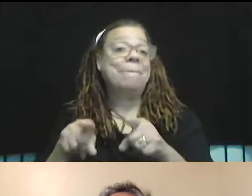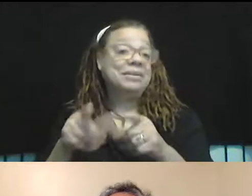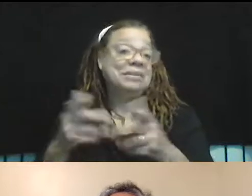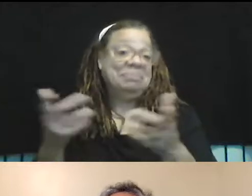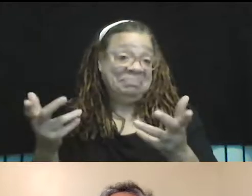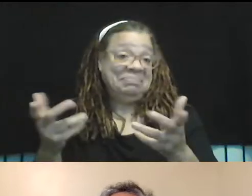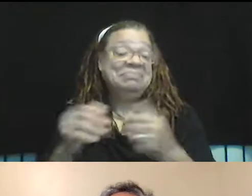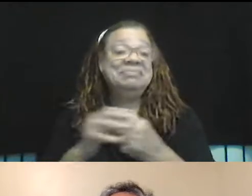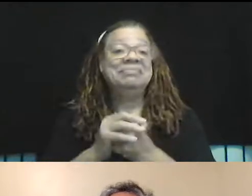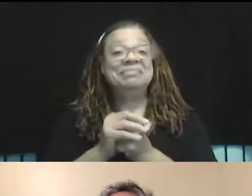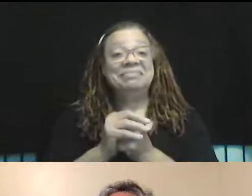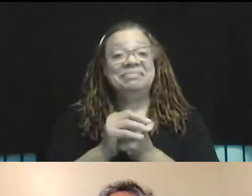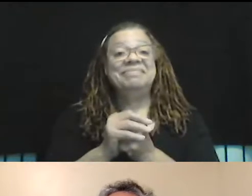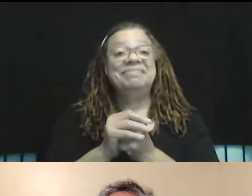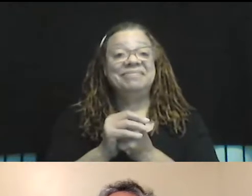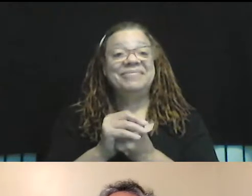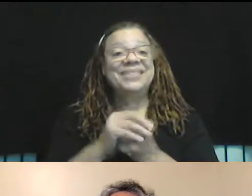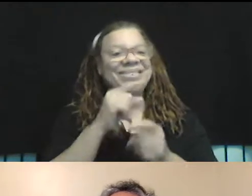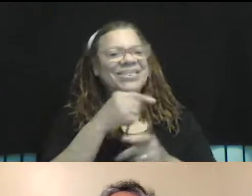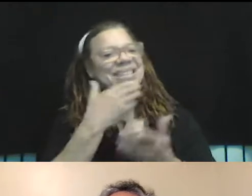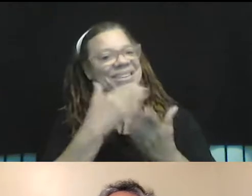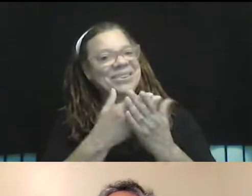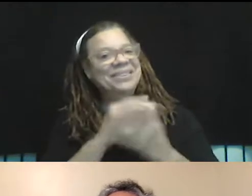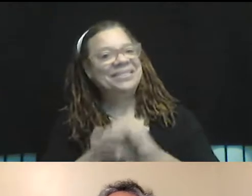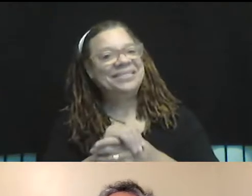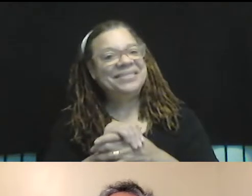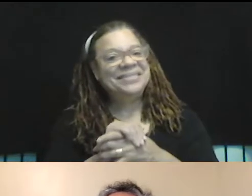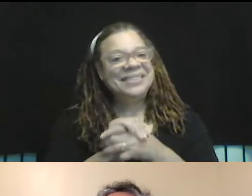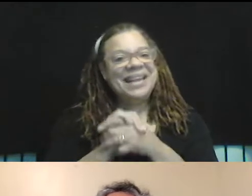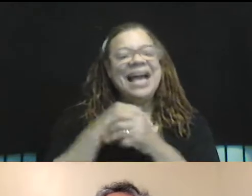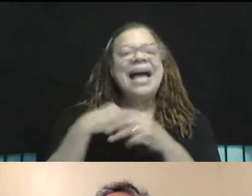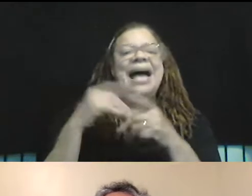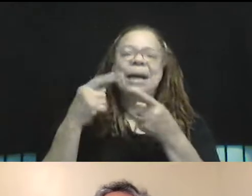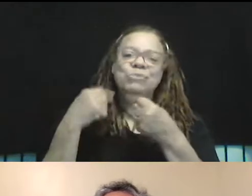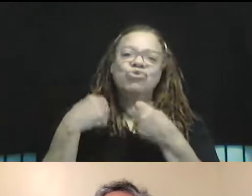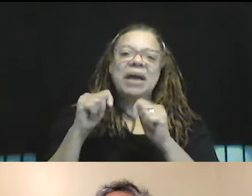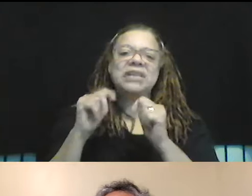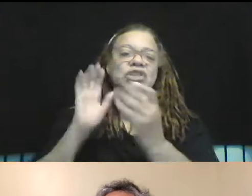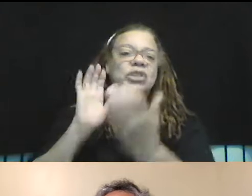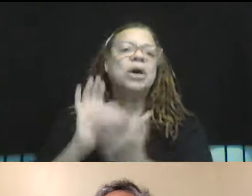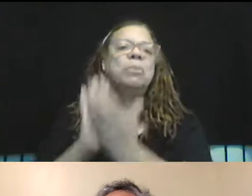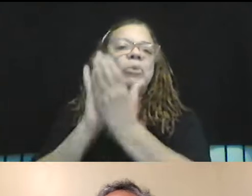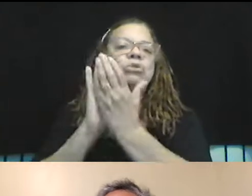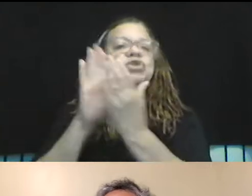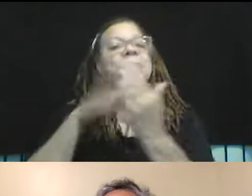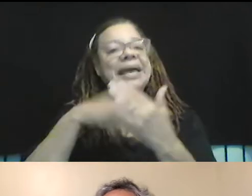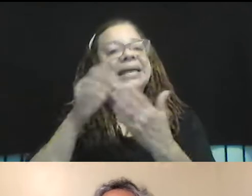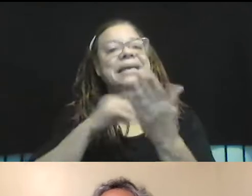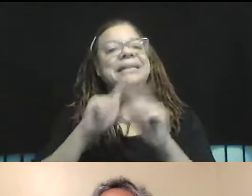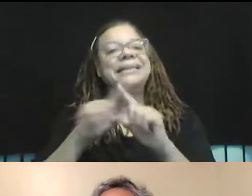So That's kind of yeah, neat. I'm trying to just approach paintings different ways, I guess.